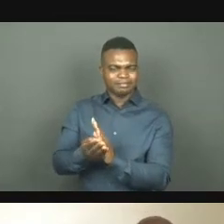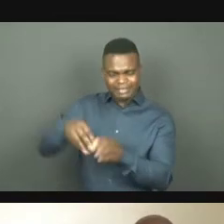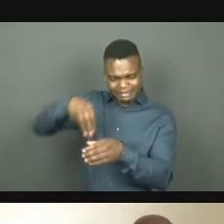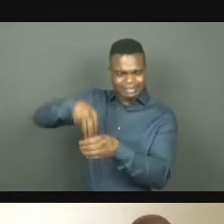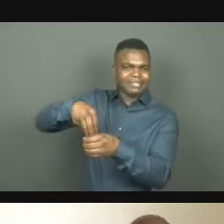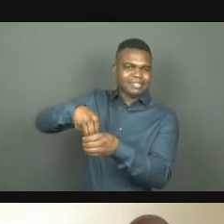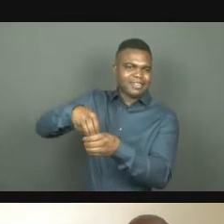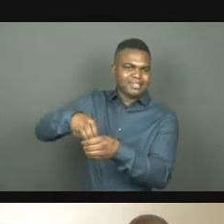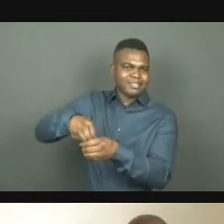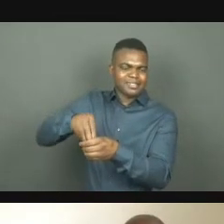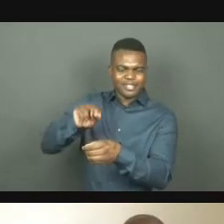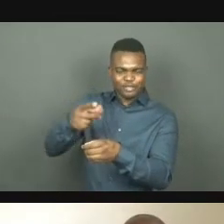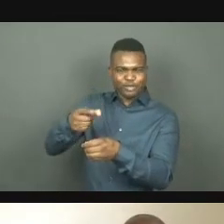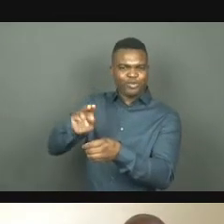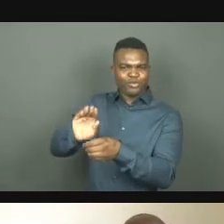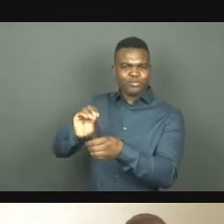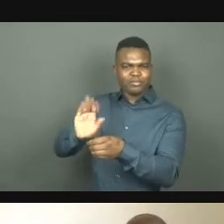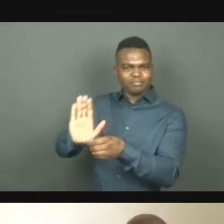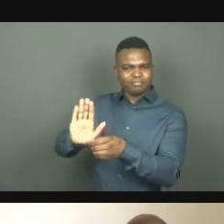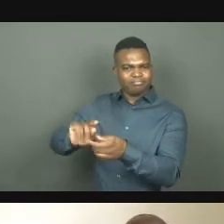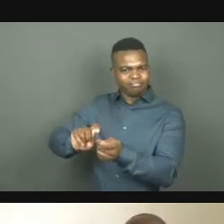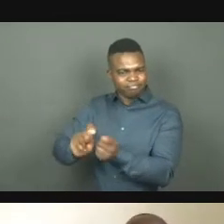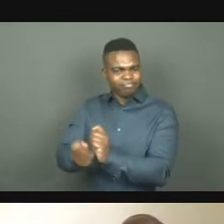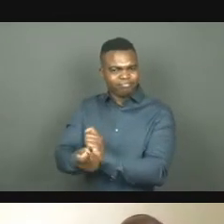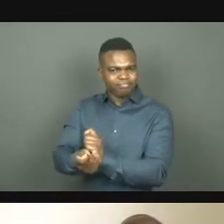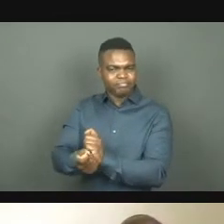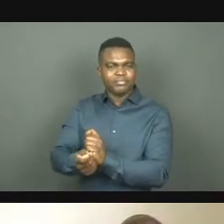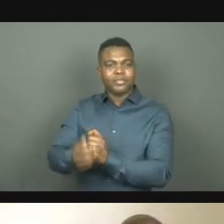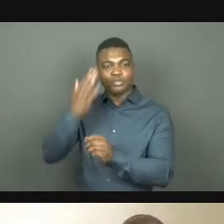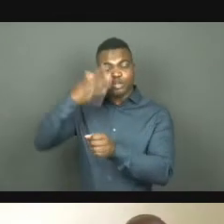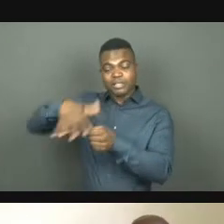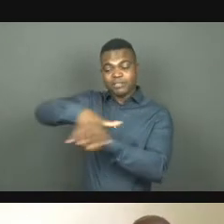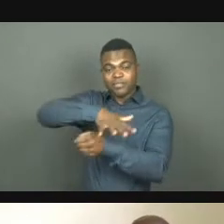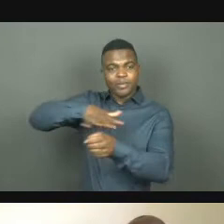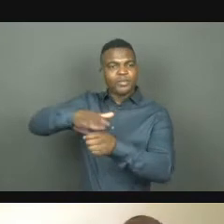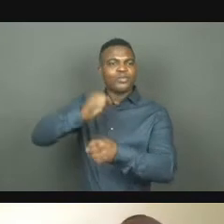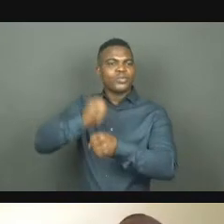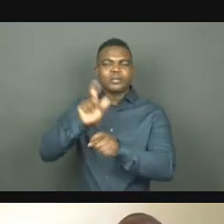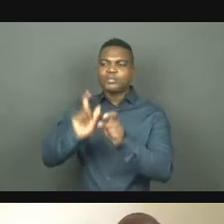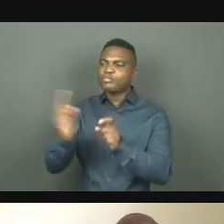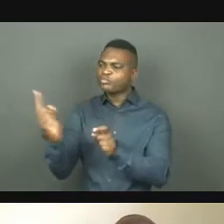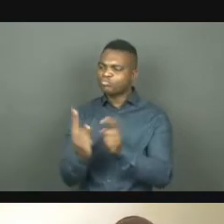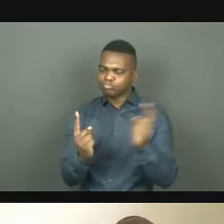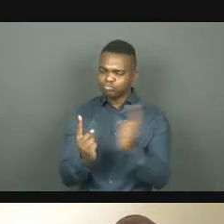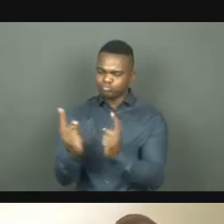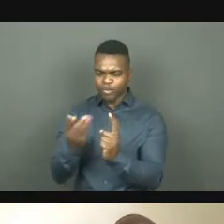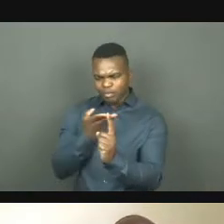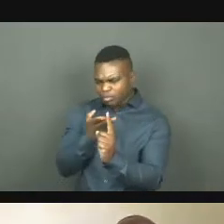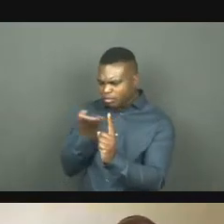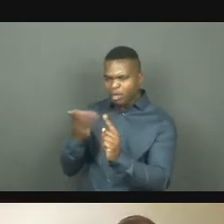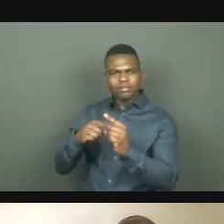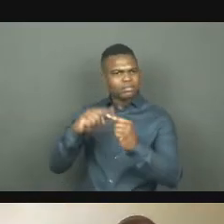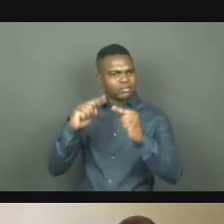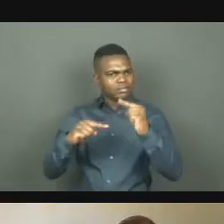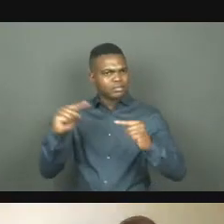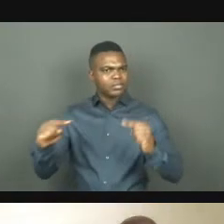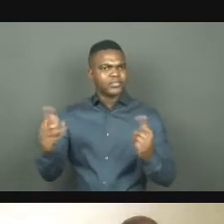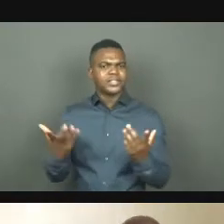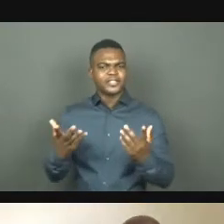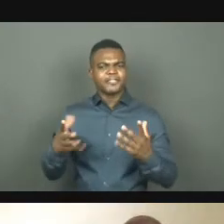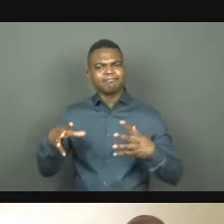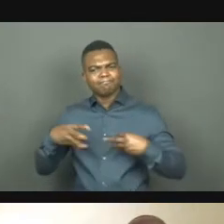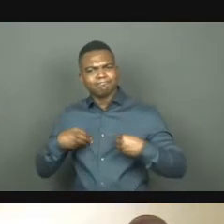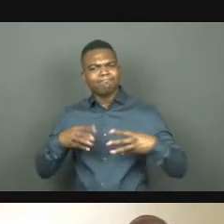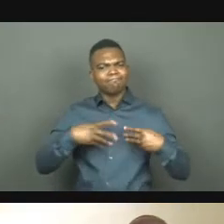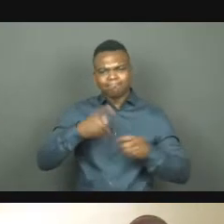or if it is looking at how can we be diverse in a staffing. Then start constructing that society from our